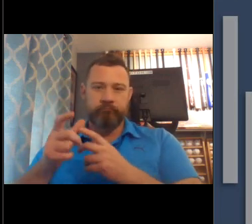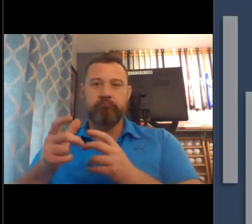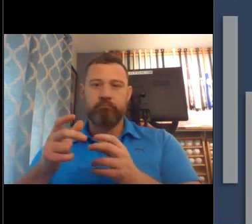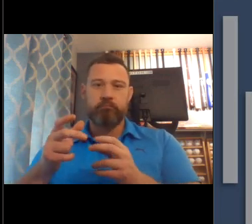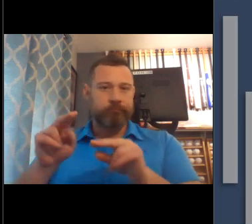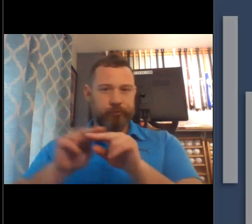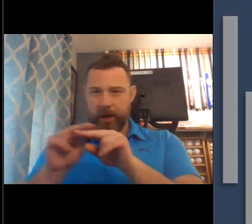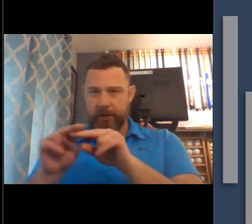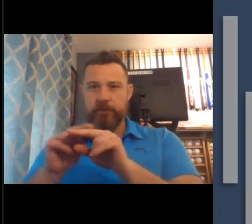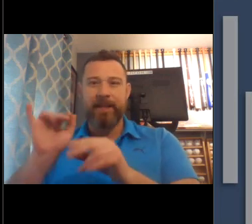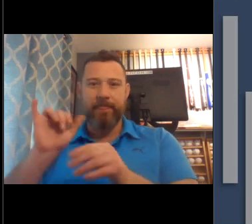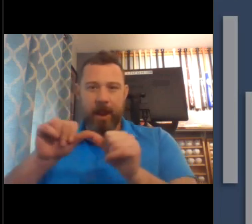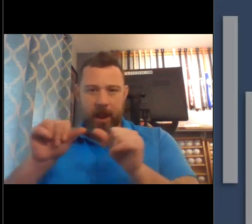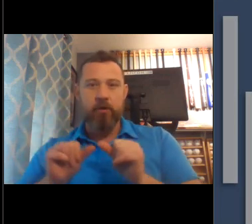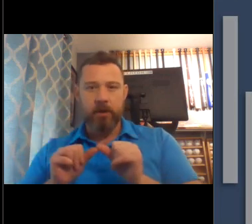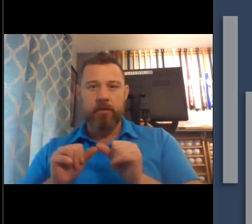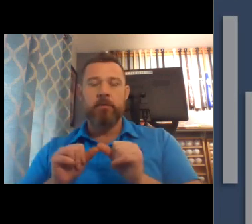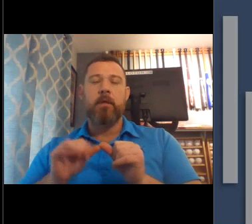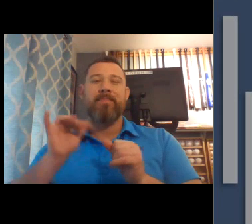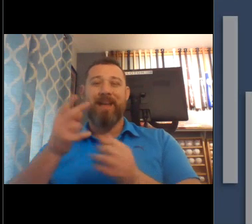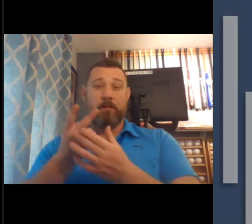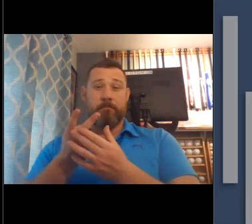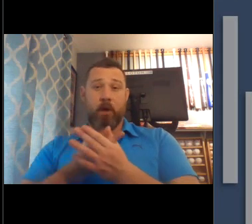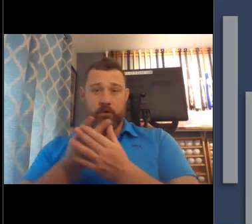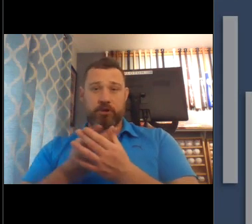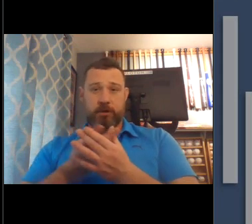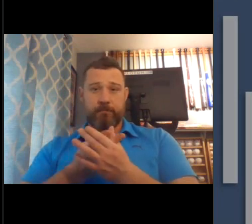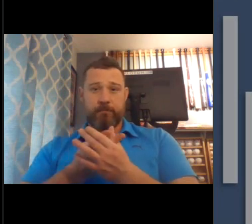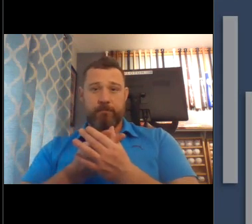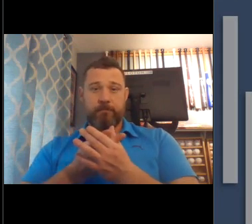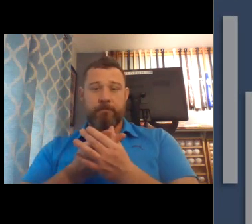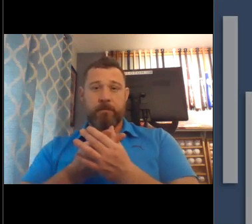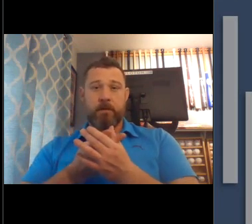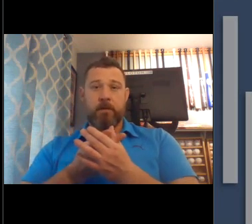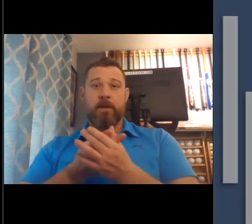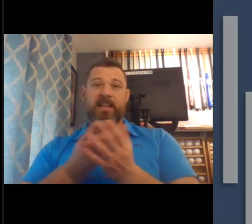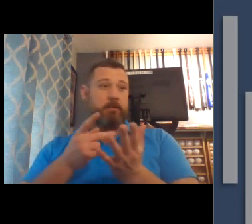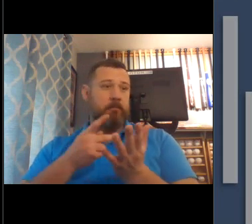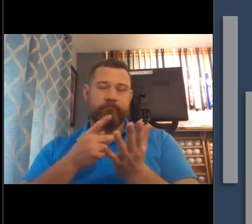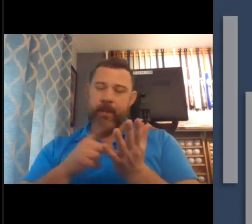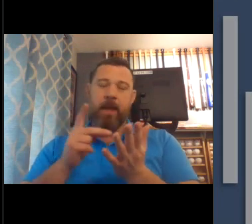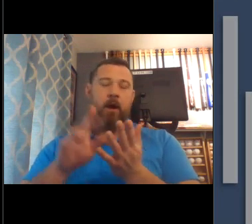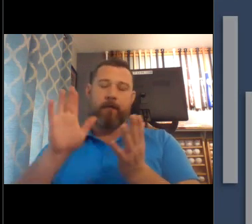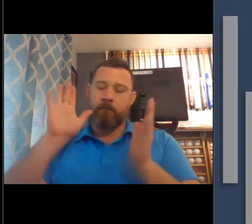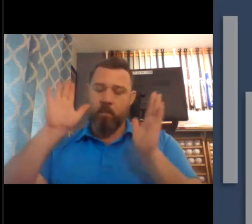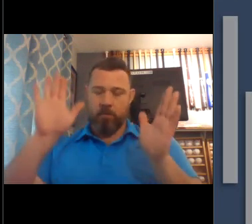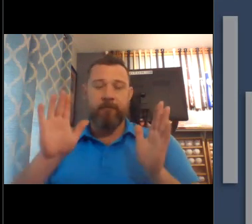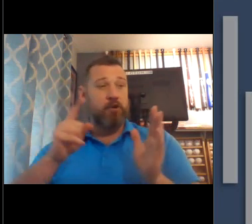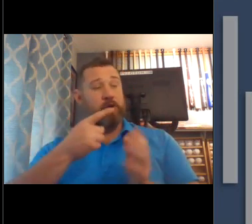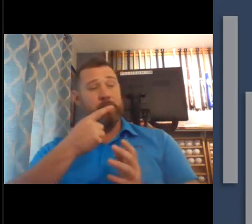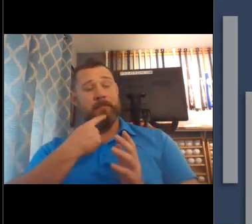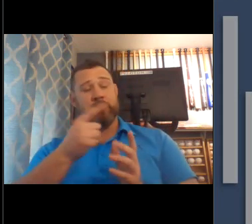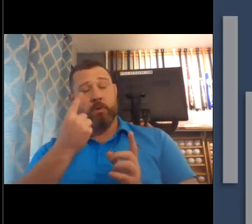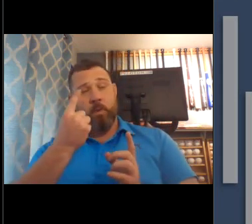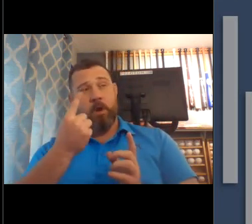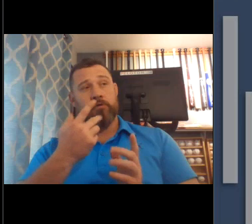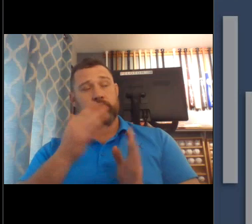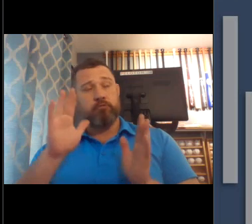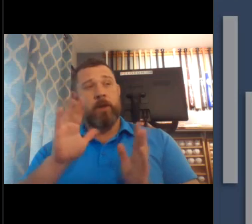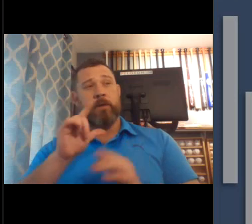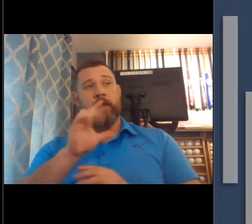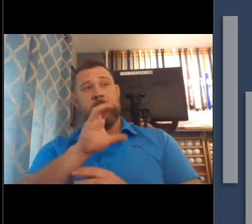transit in the area. And that partnership is paying dividends. And you mentioned one great example with the Caltrain